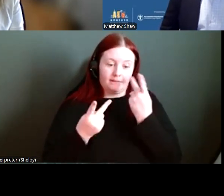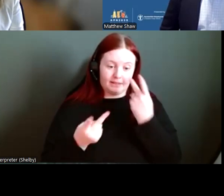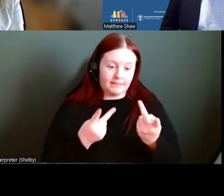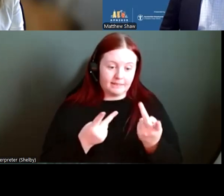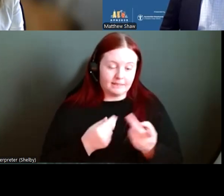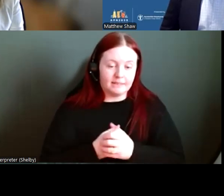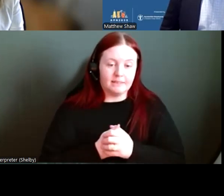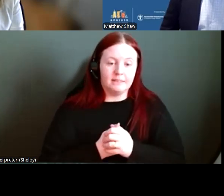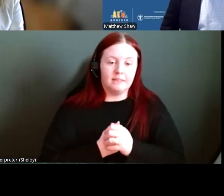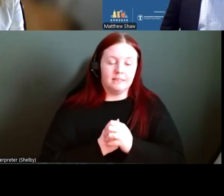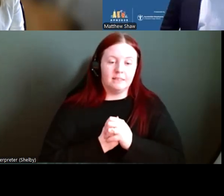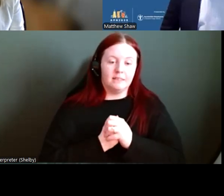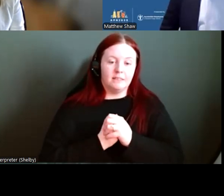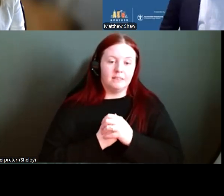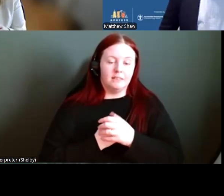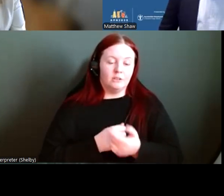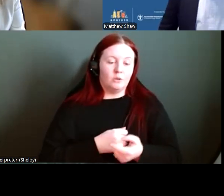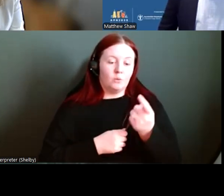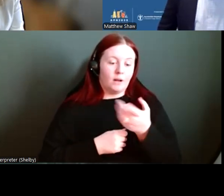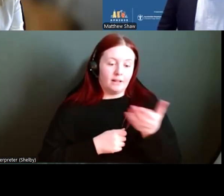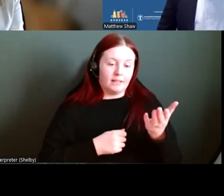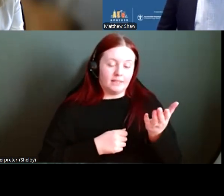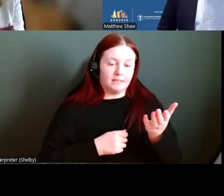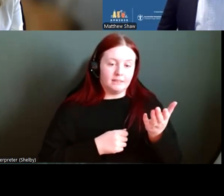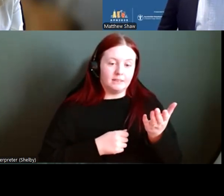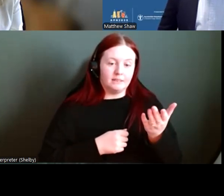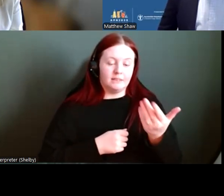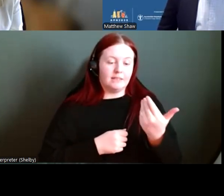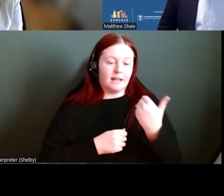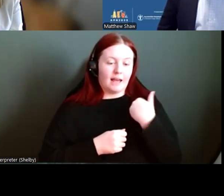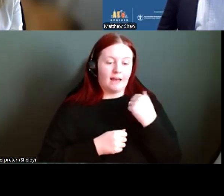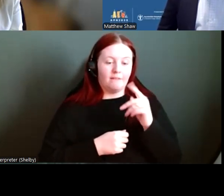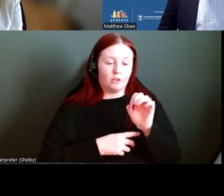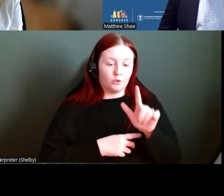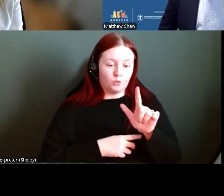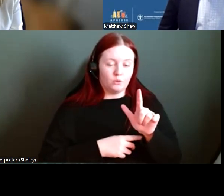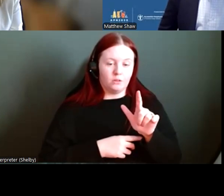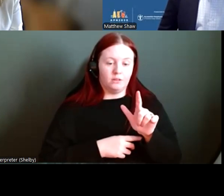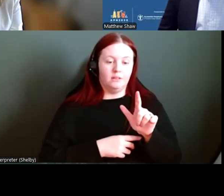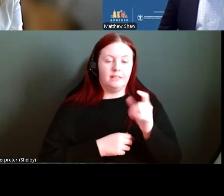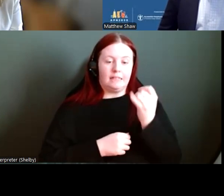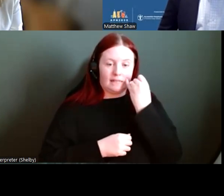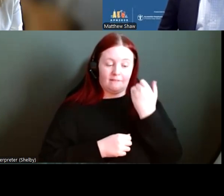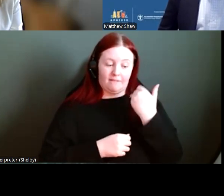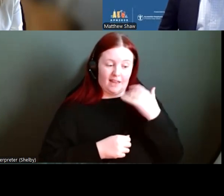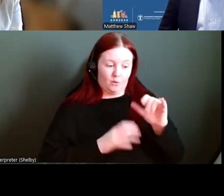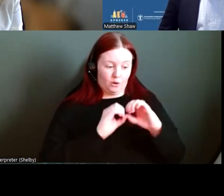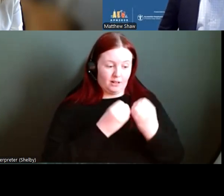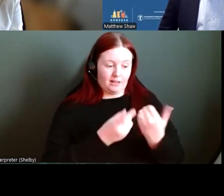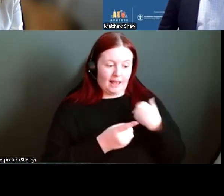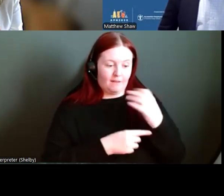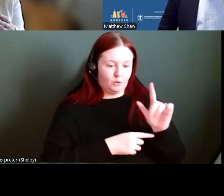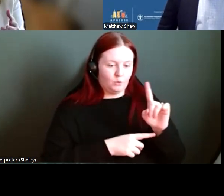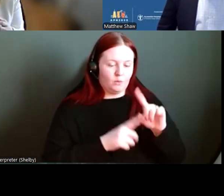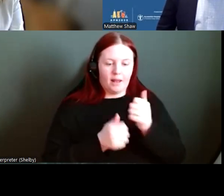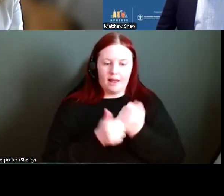One is having a tool that not everyone can access. So if